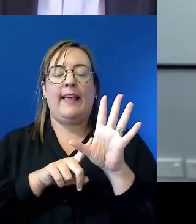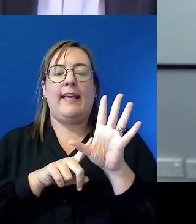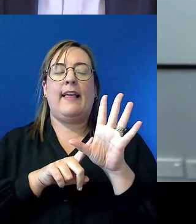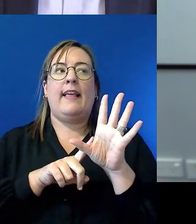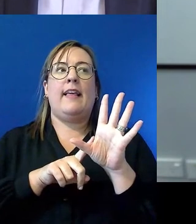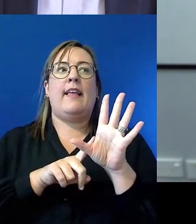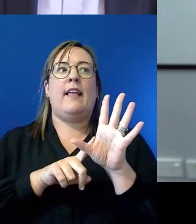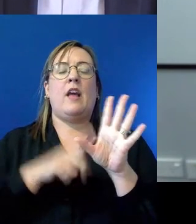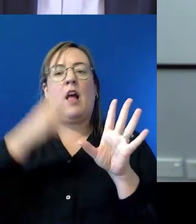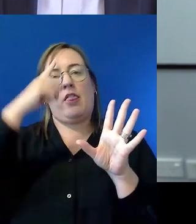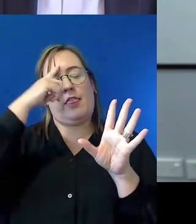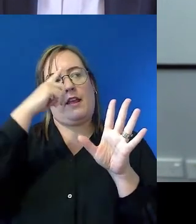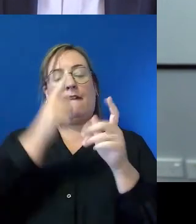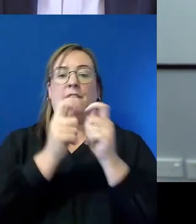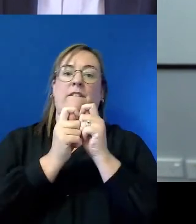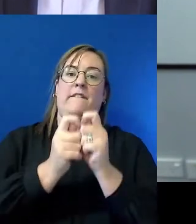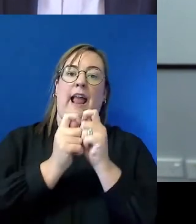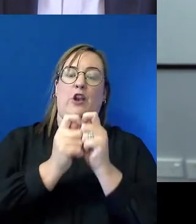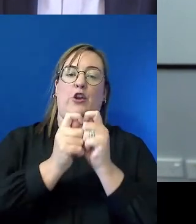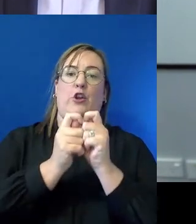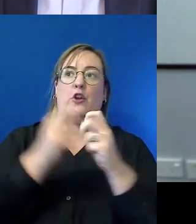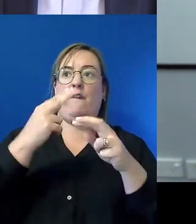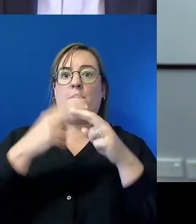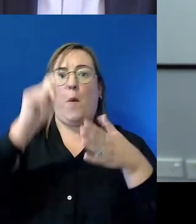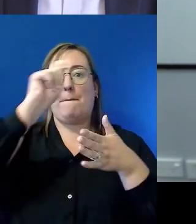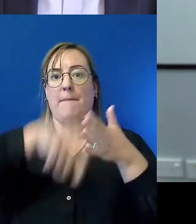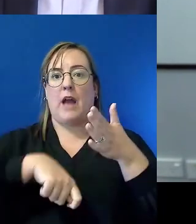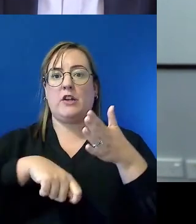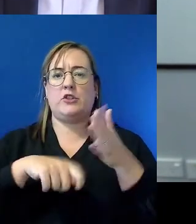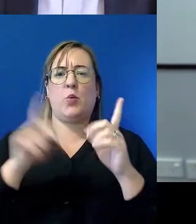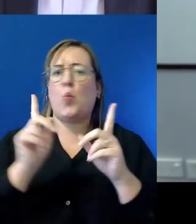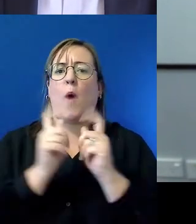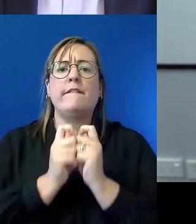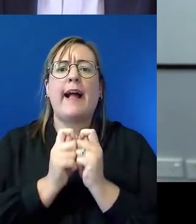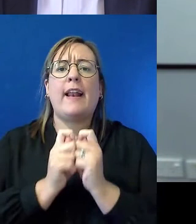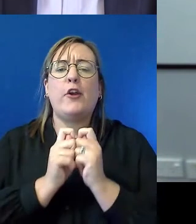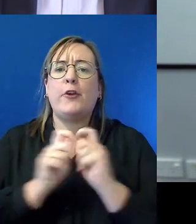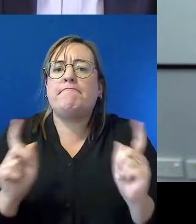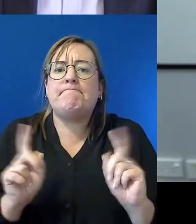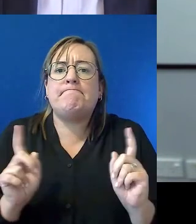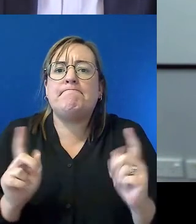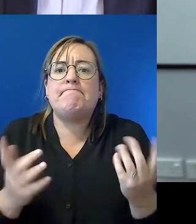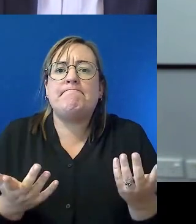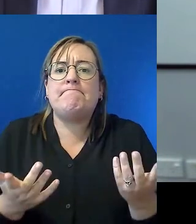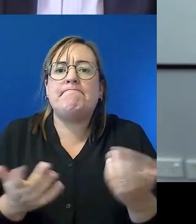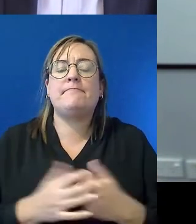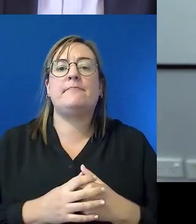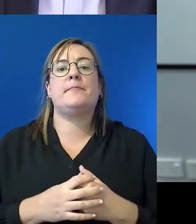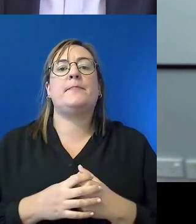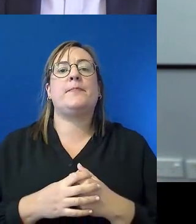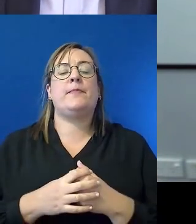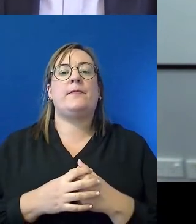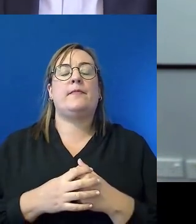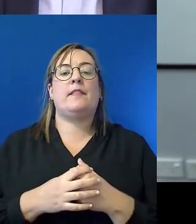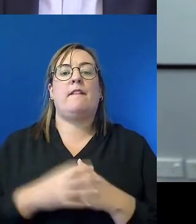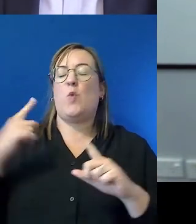what value does punishment have for our society? Yeah. And, for centuries,